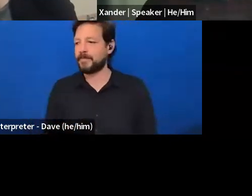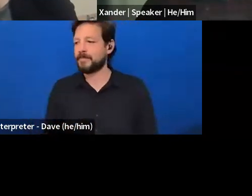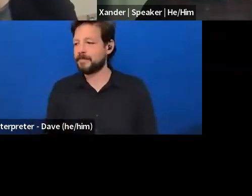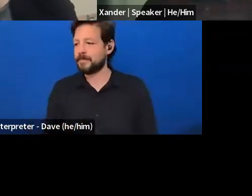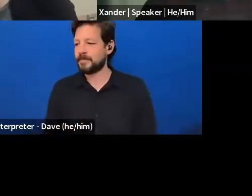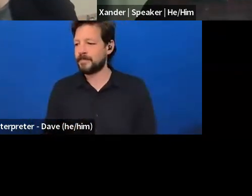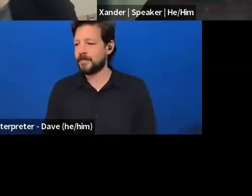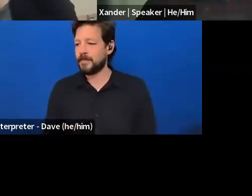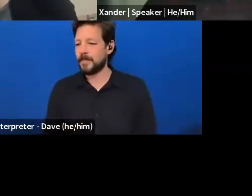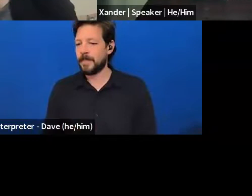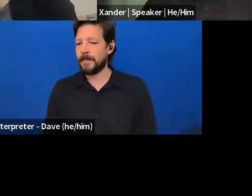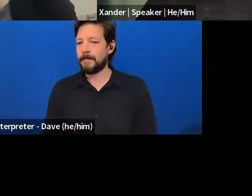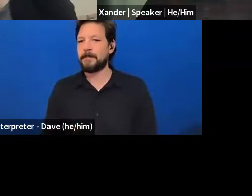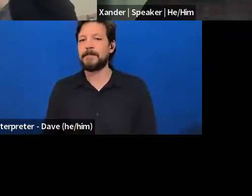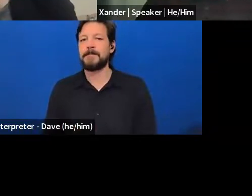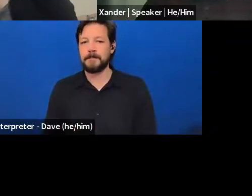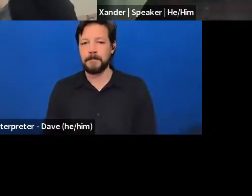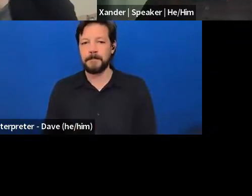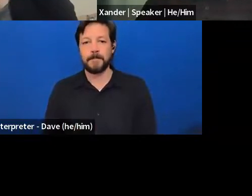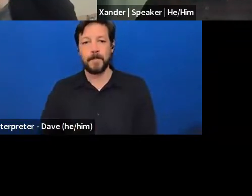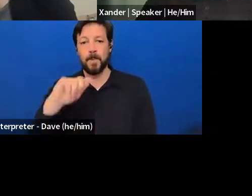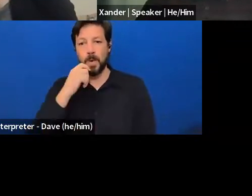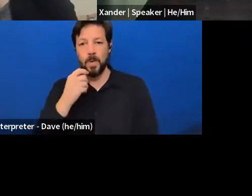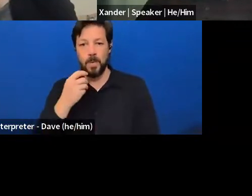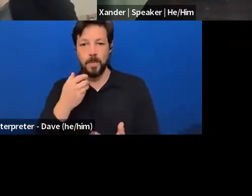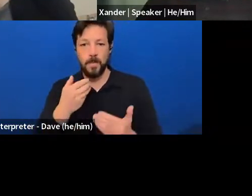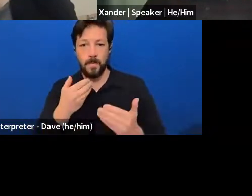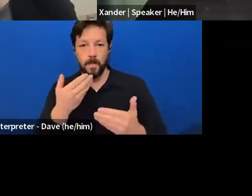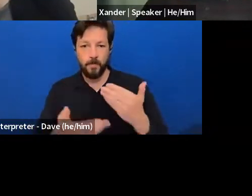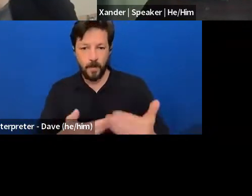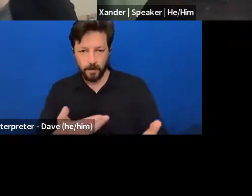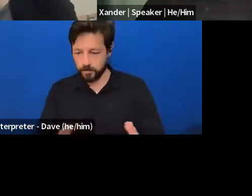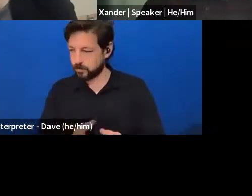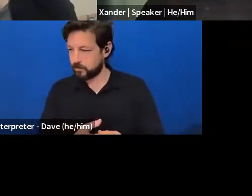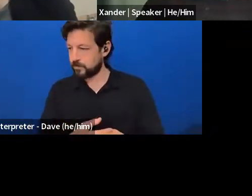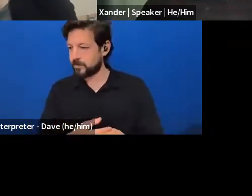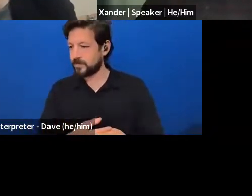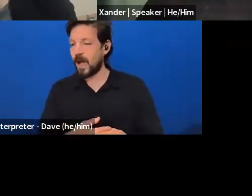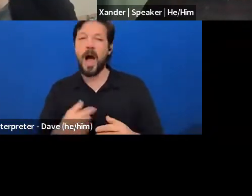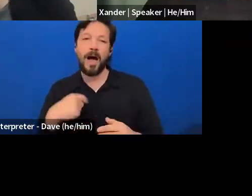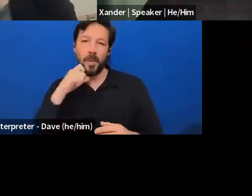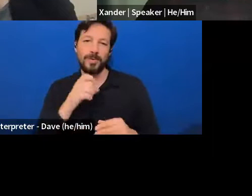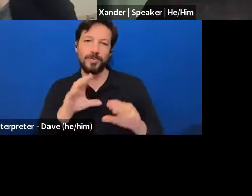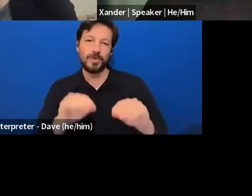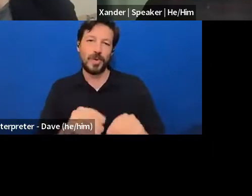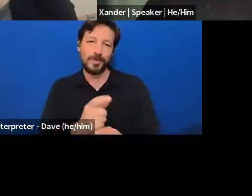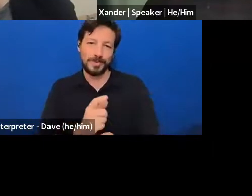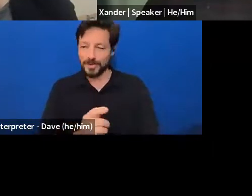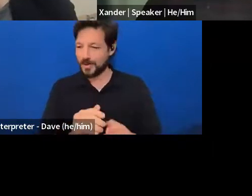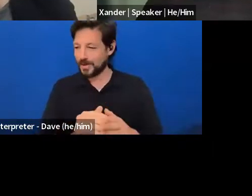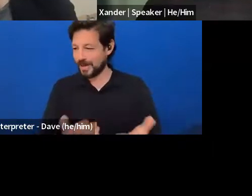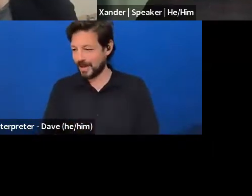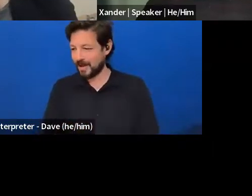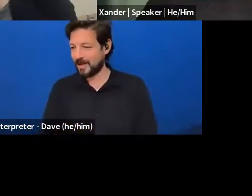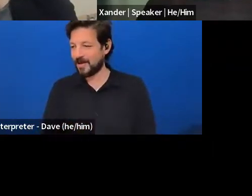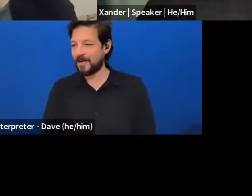So we're going to move on, and delighted to know that I will stop talking, and we're really